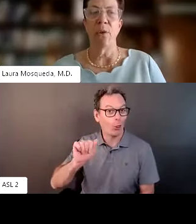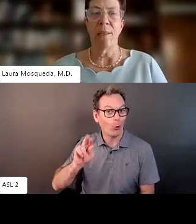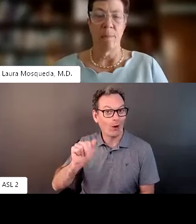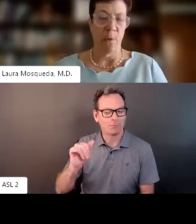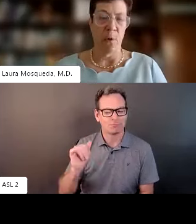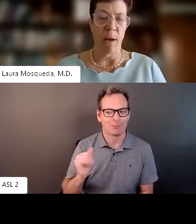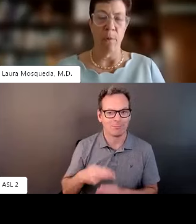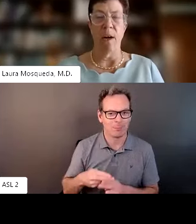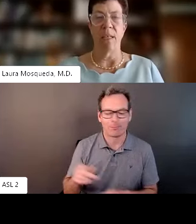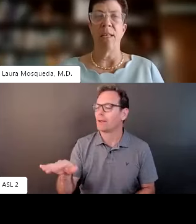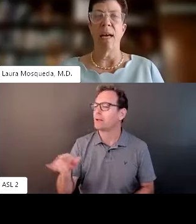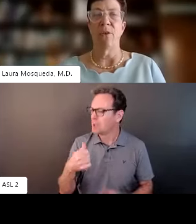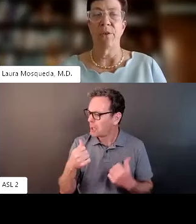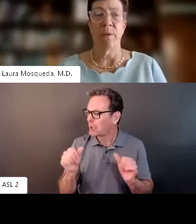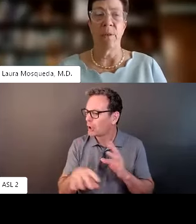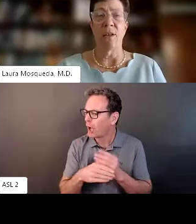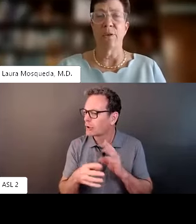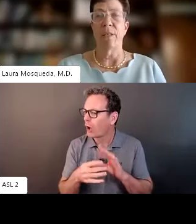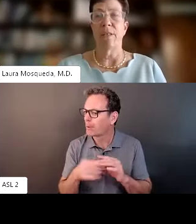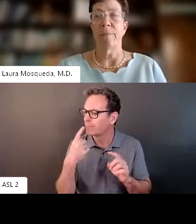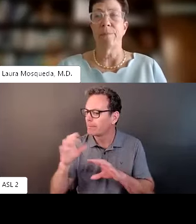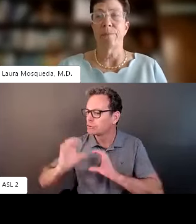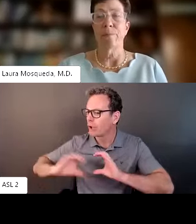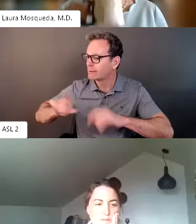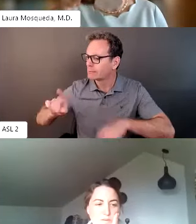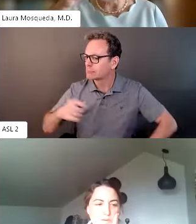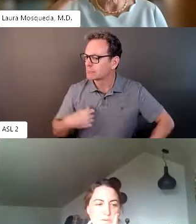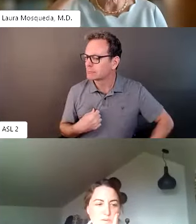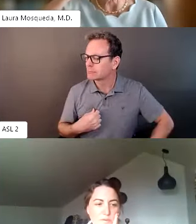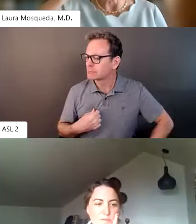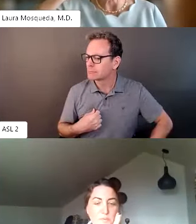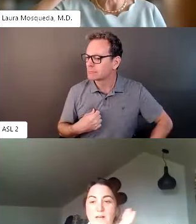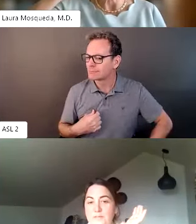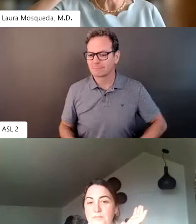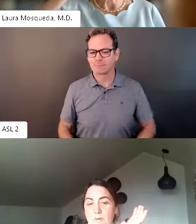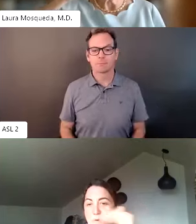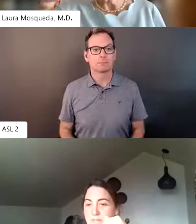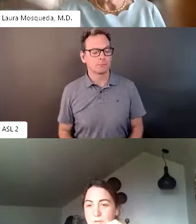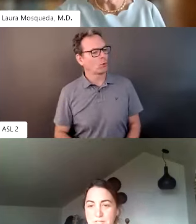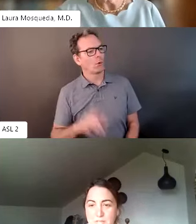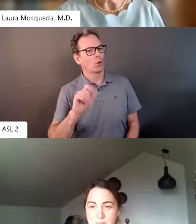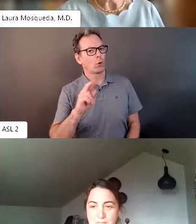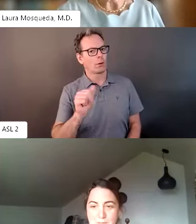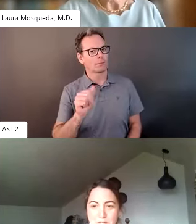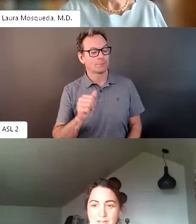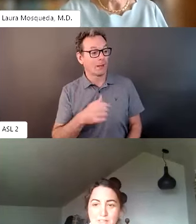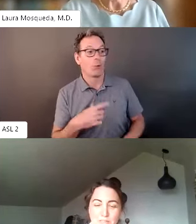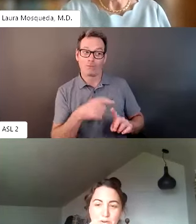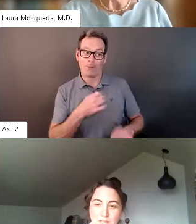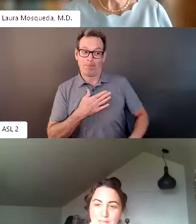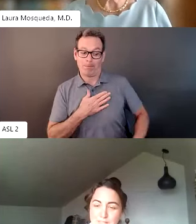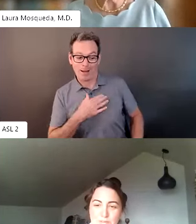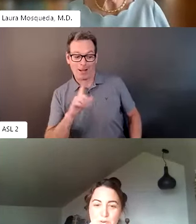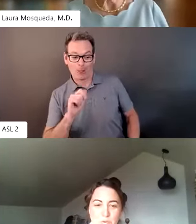to address before I move on to diagnosis. Well, from one Laura to another Laura,